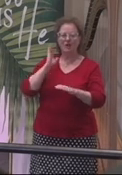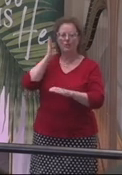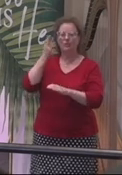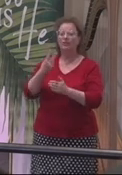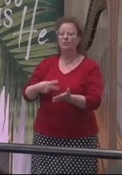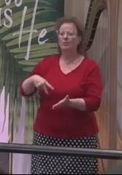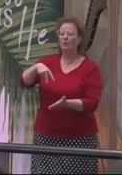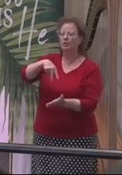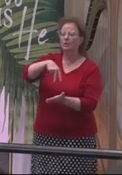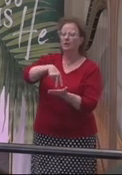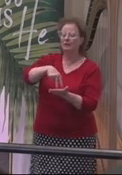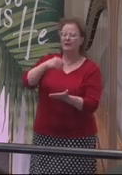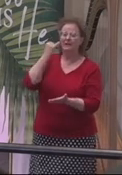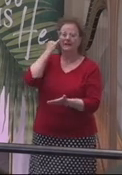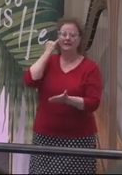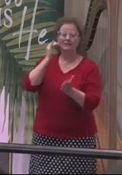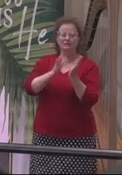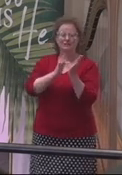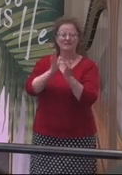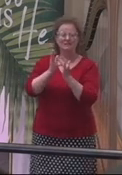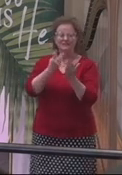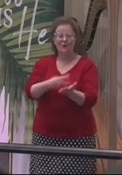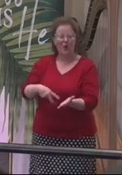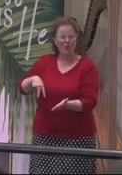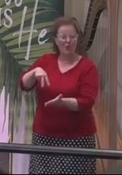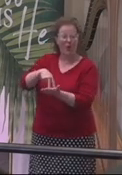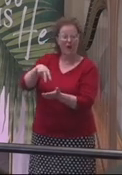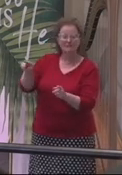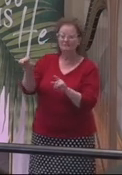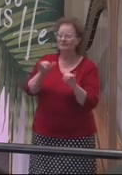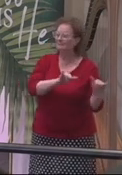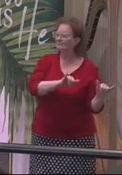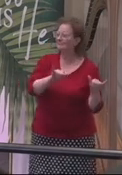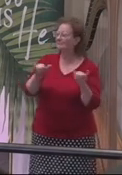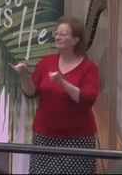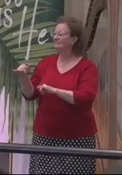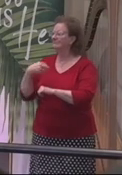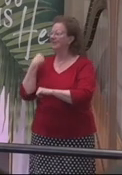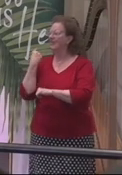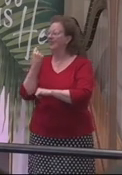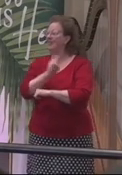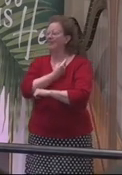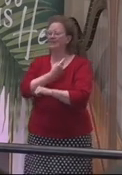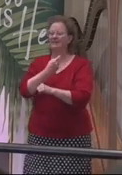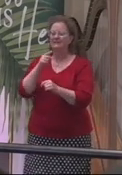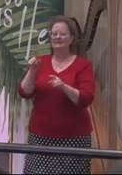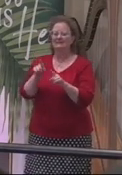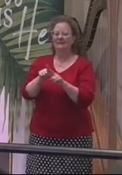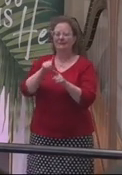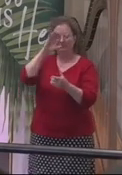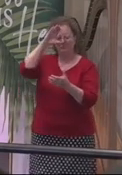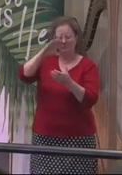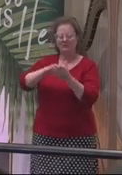risen, so will you and all who believe by his